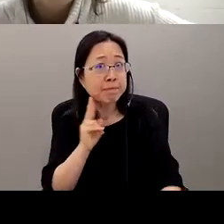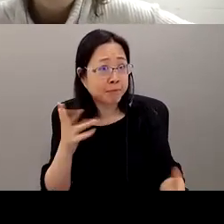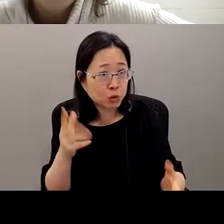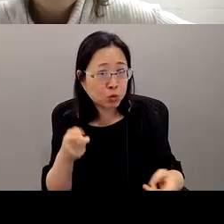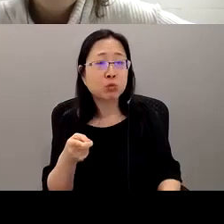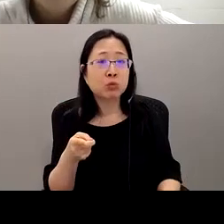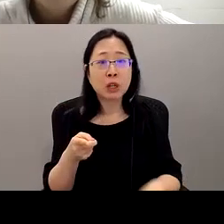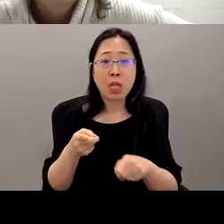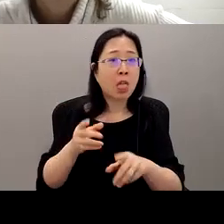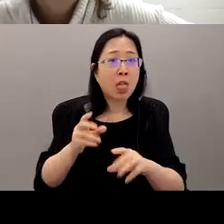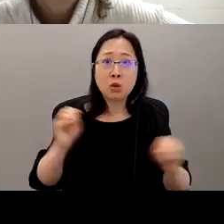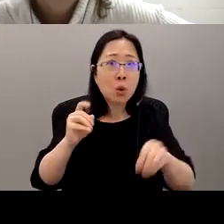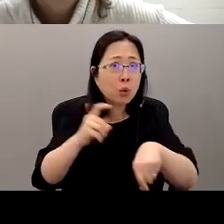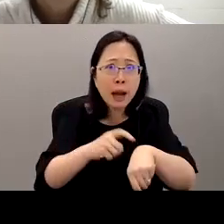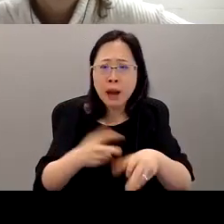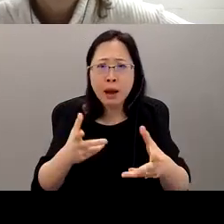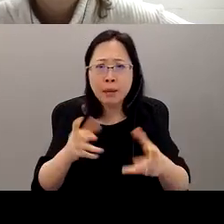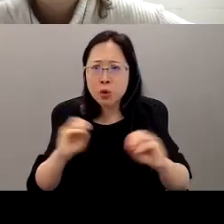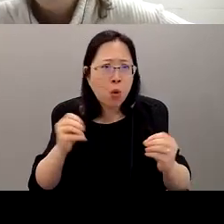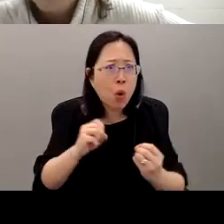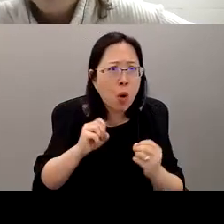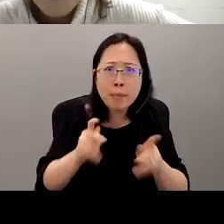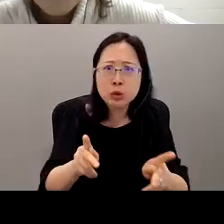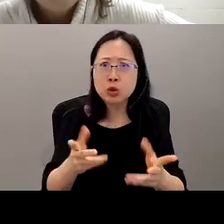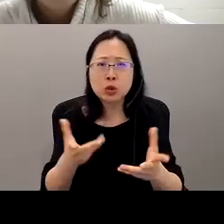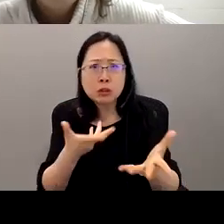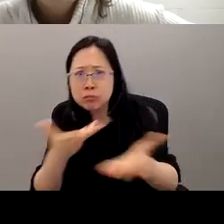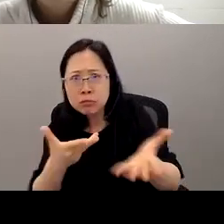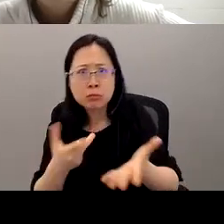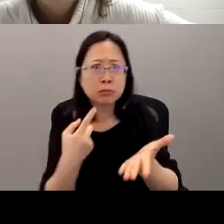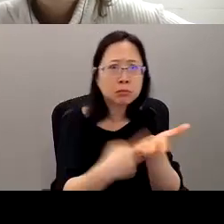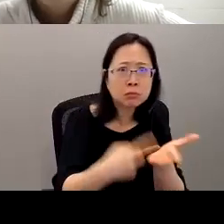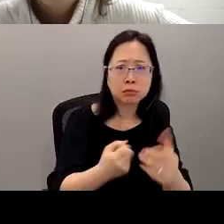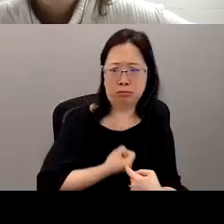to ask questions, have their fears allayed